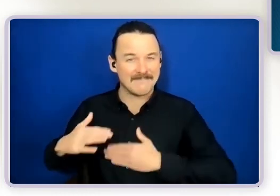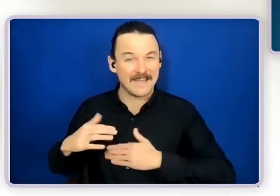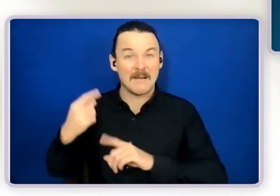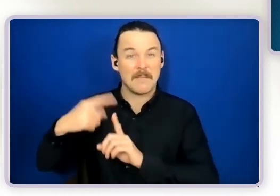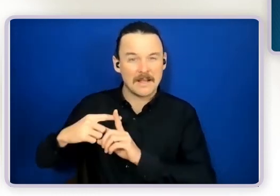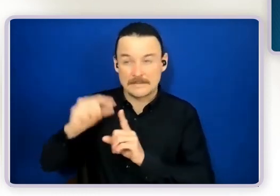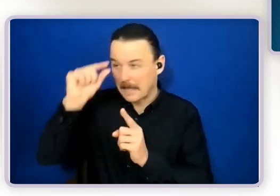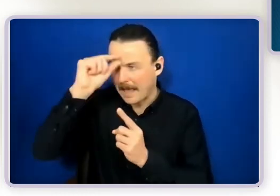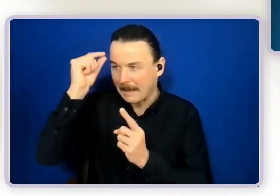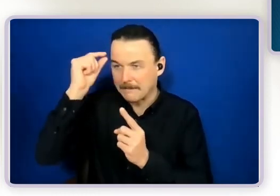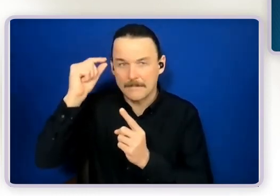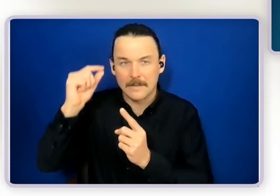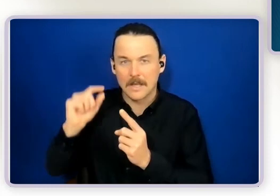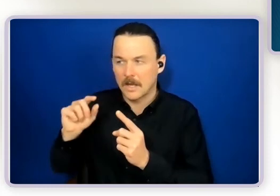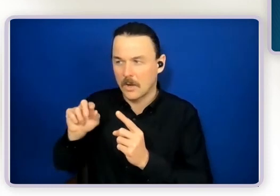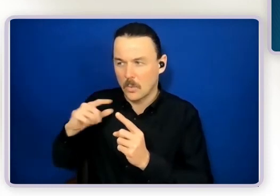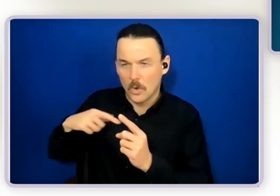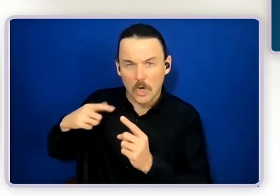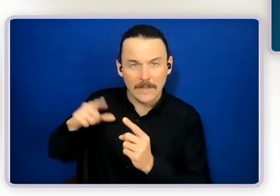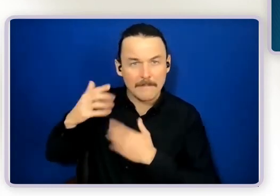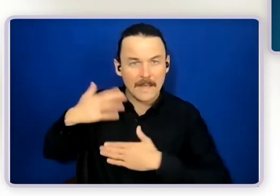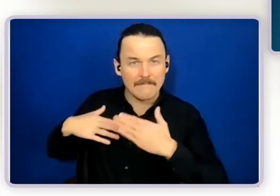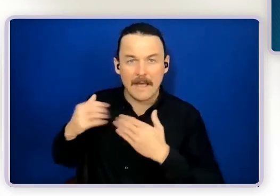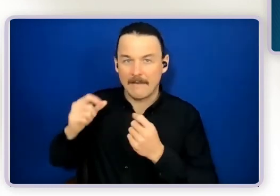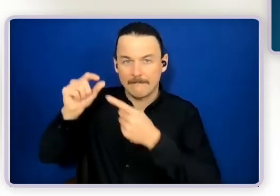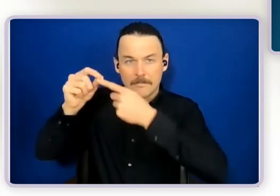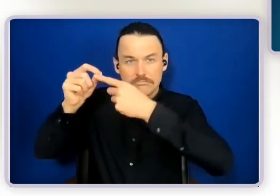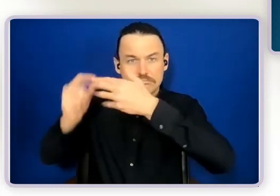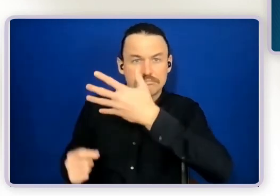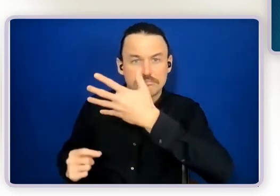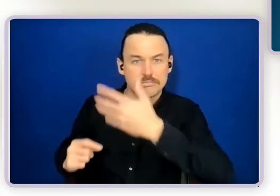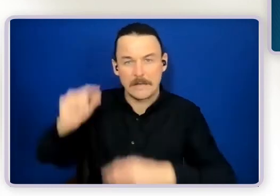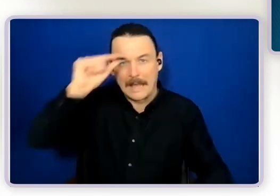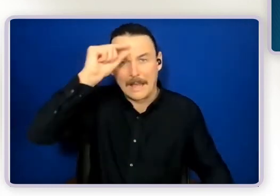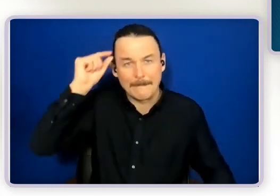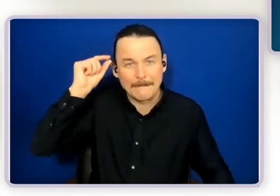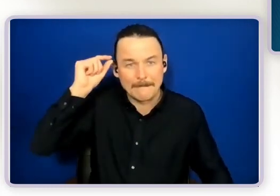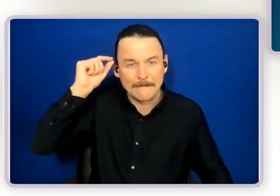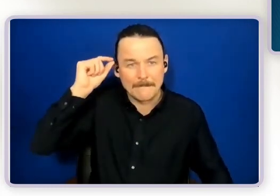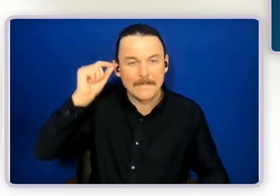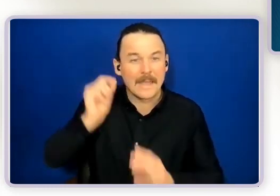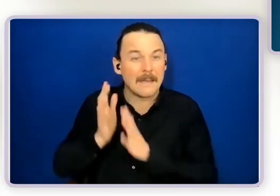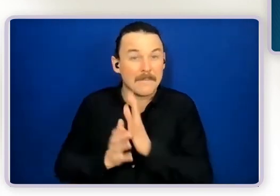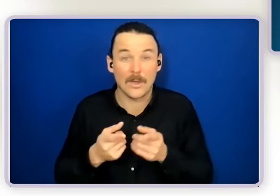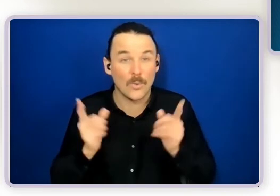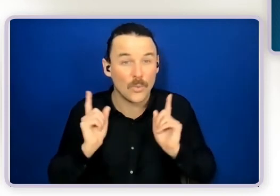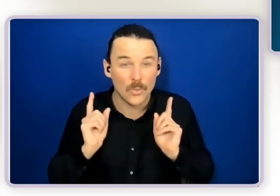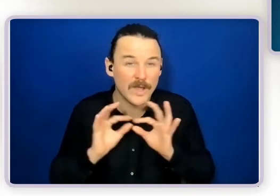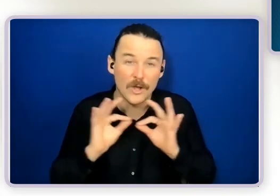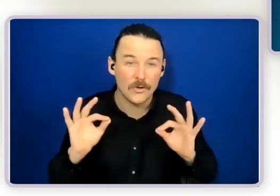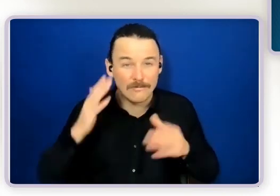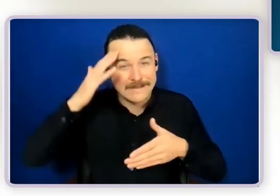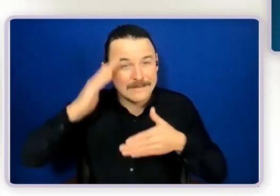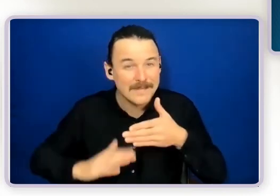and I'm suggesting someone like all of us here, are not going to have the credentials and the expertise at working